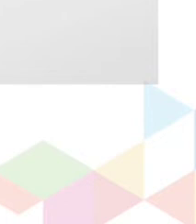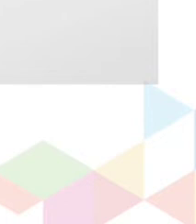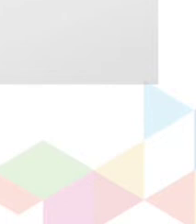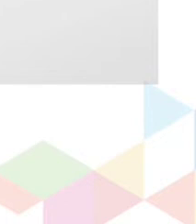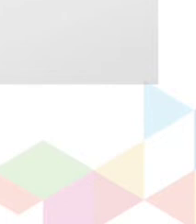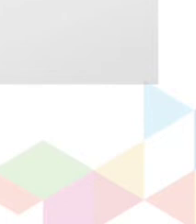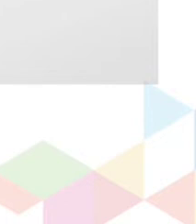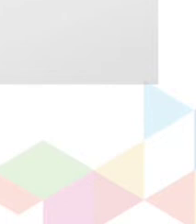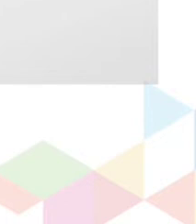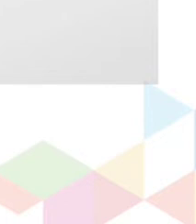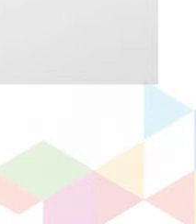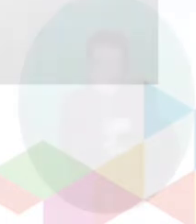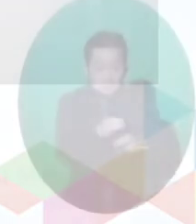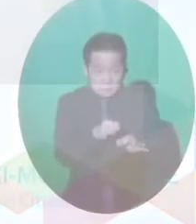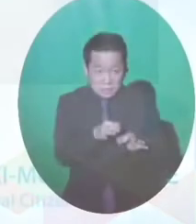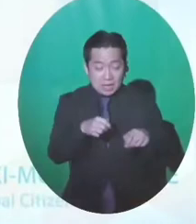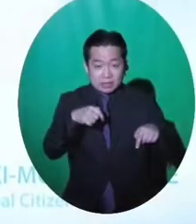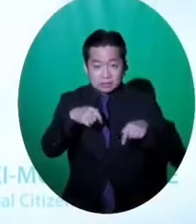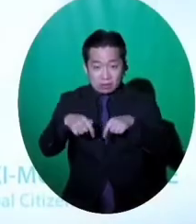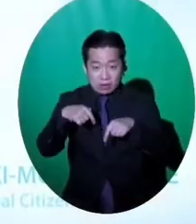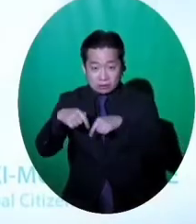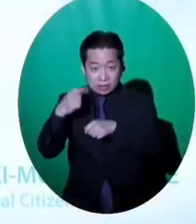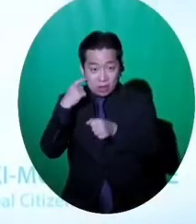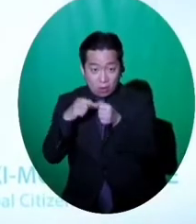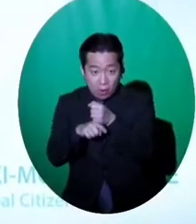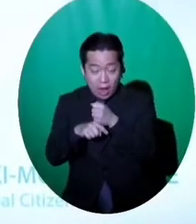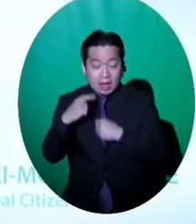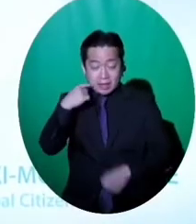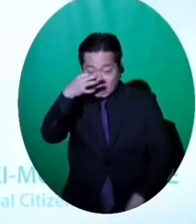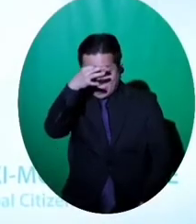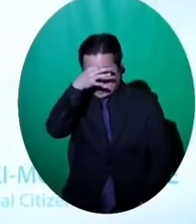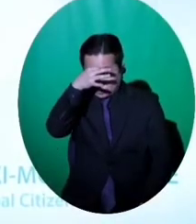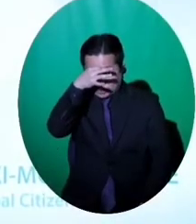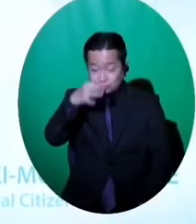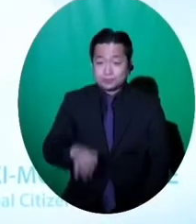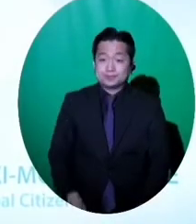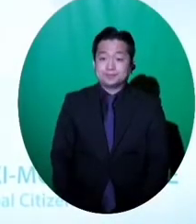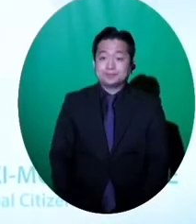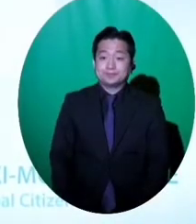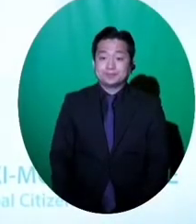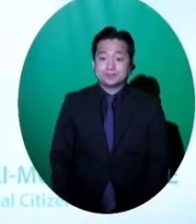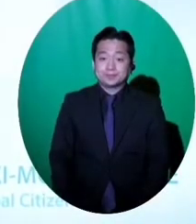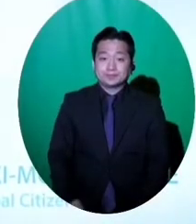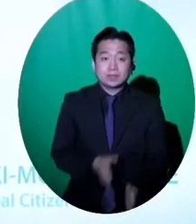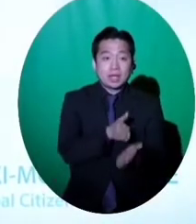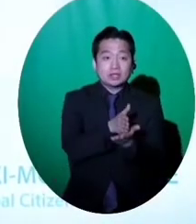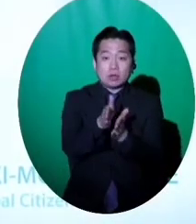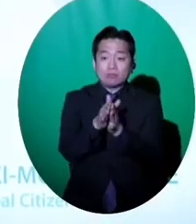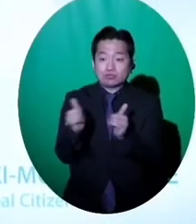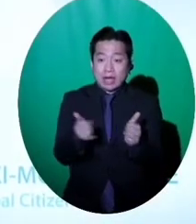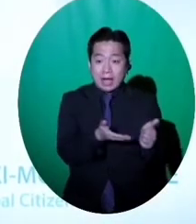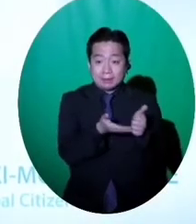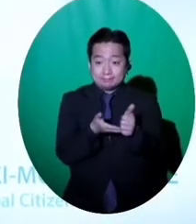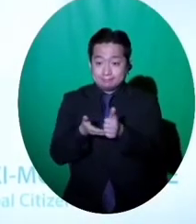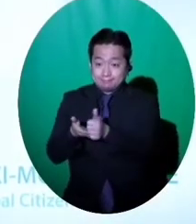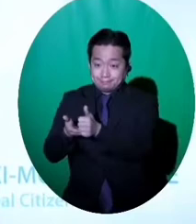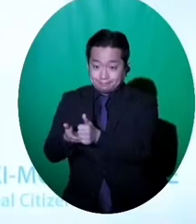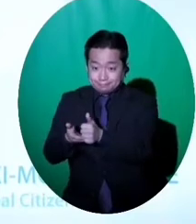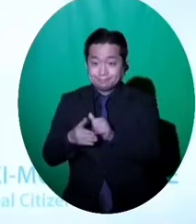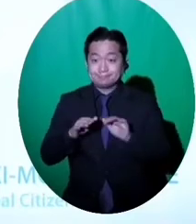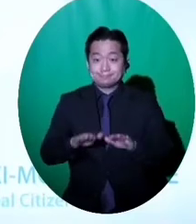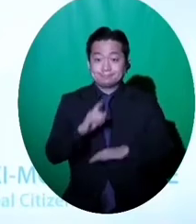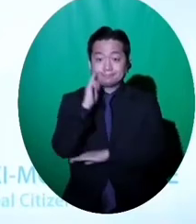political science, and art, are invited in this session. I am very honored to